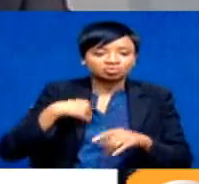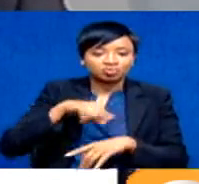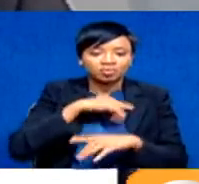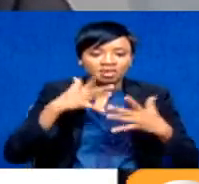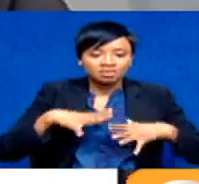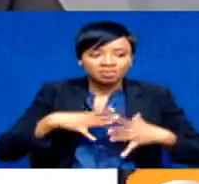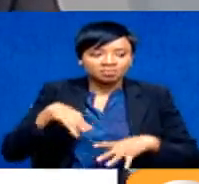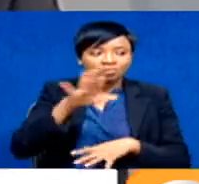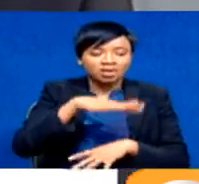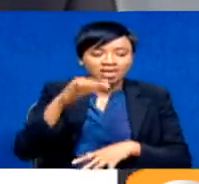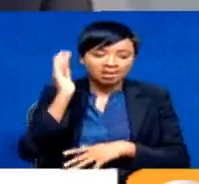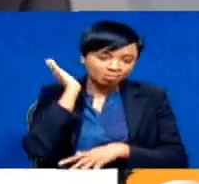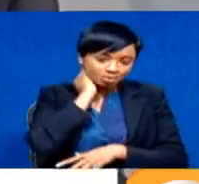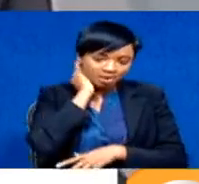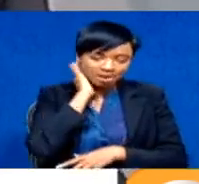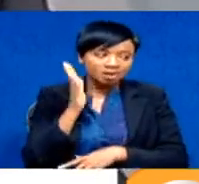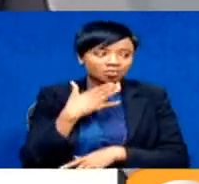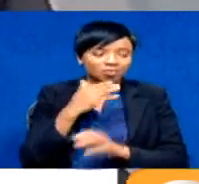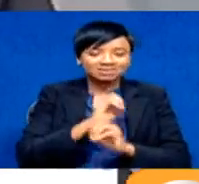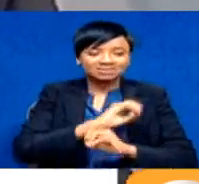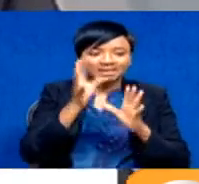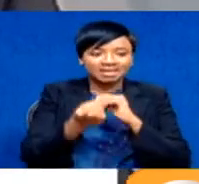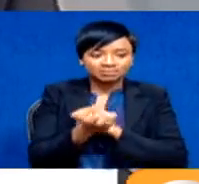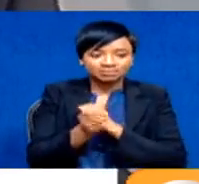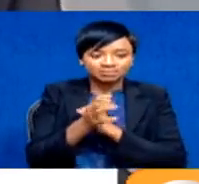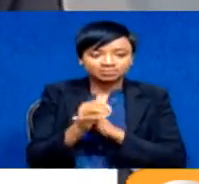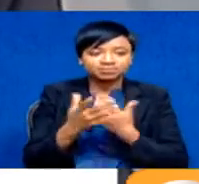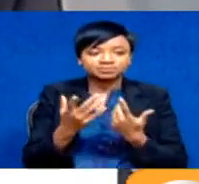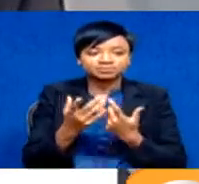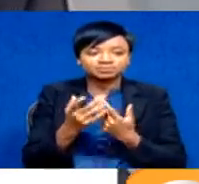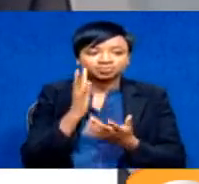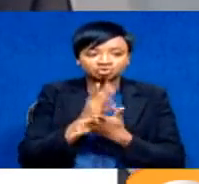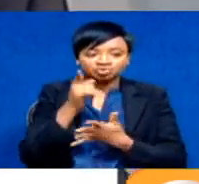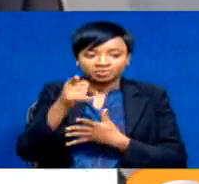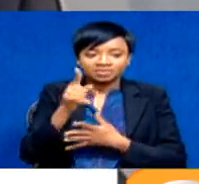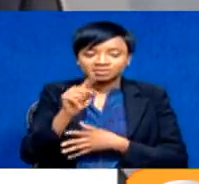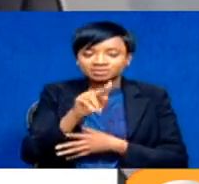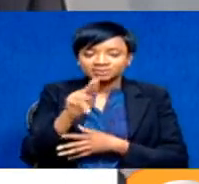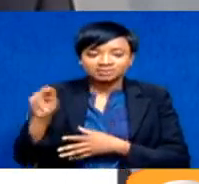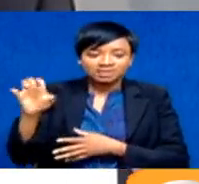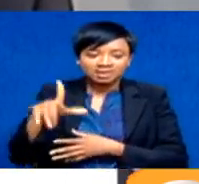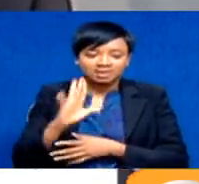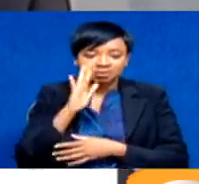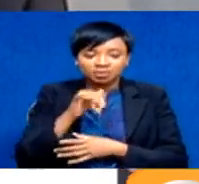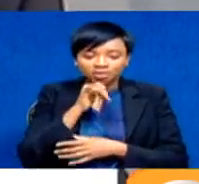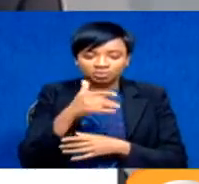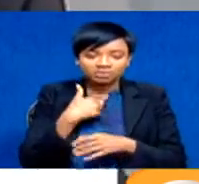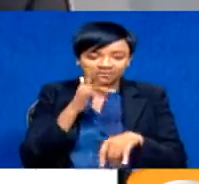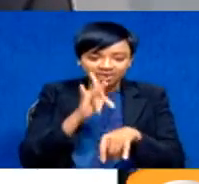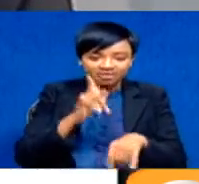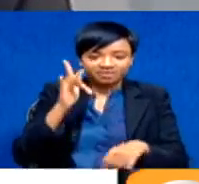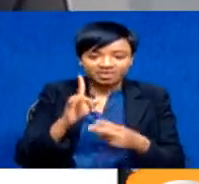wanted a clear clarification that from scientific point of view, the tunnel is not going to have any adverse